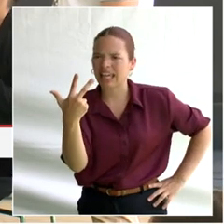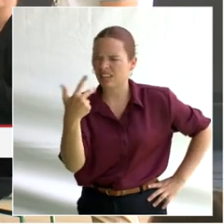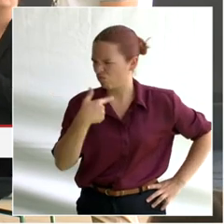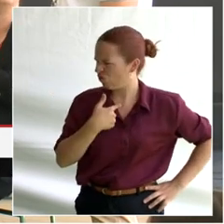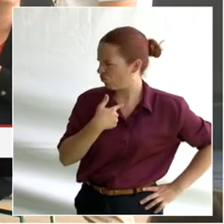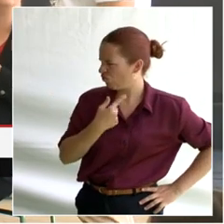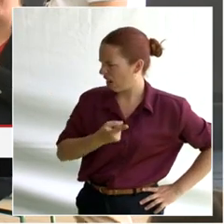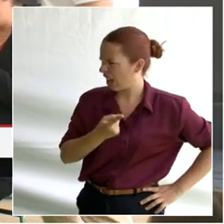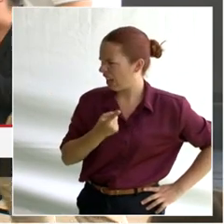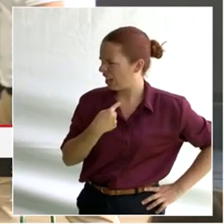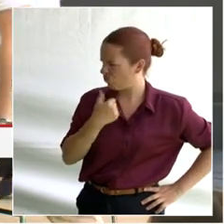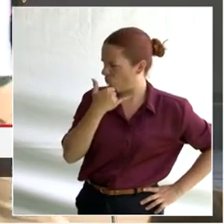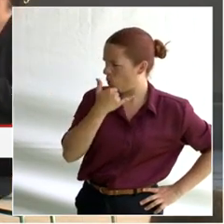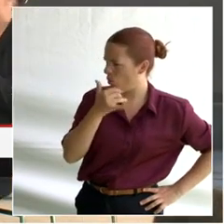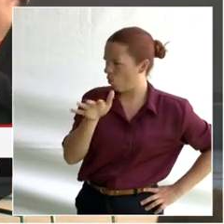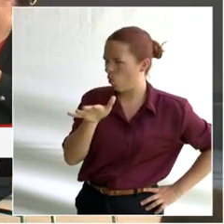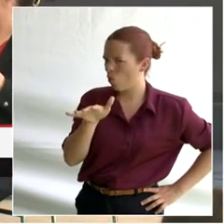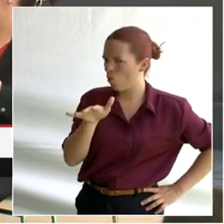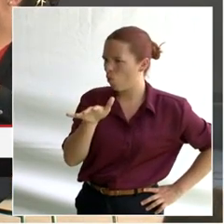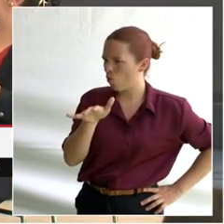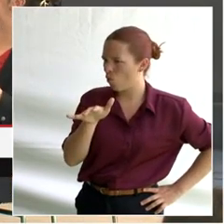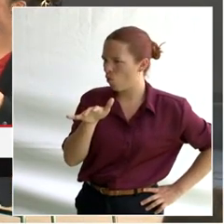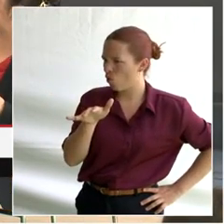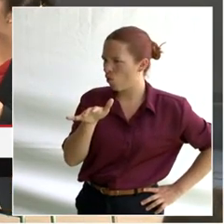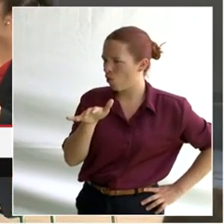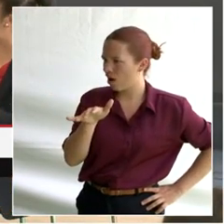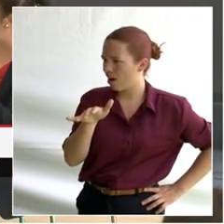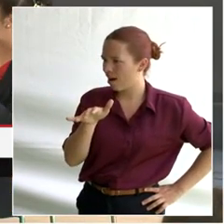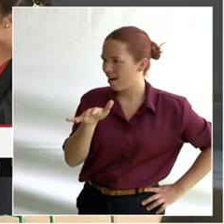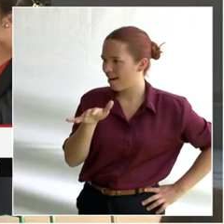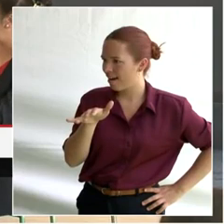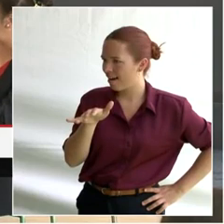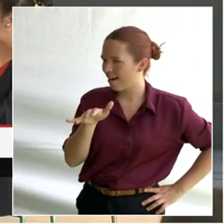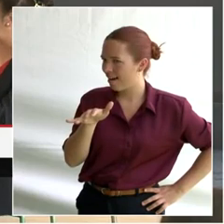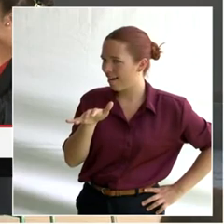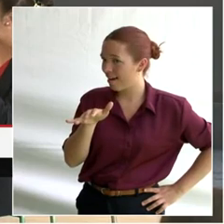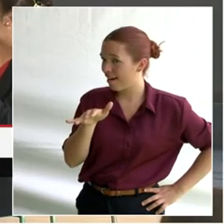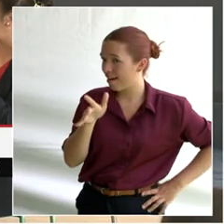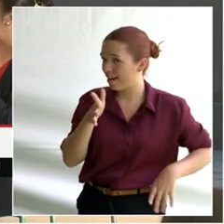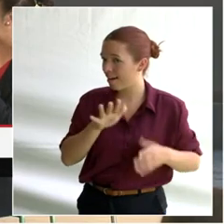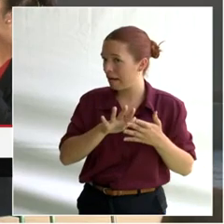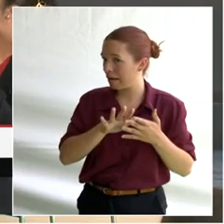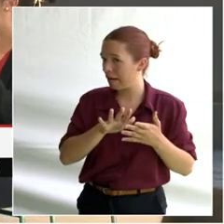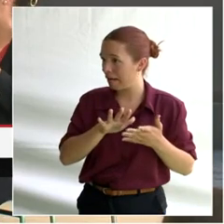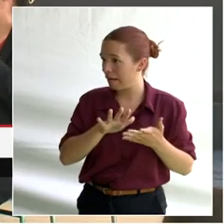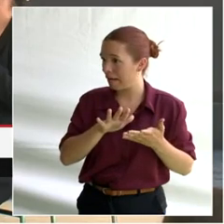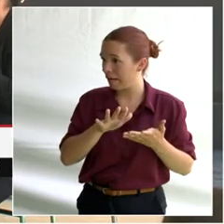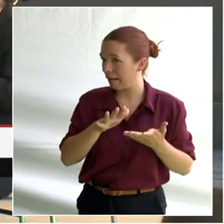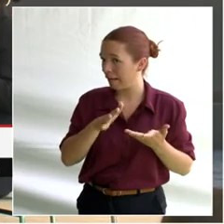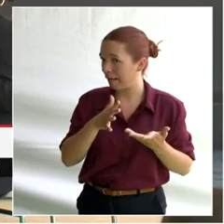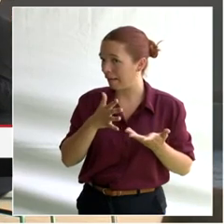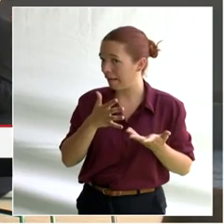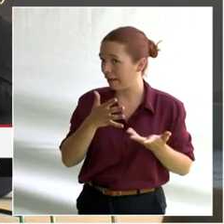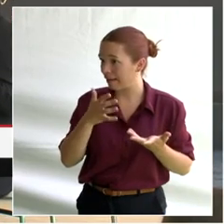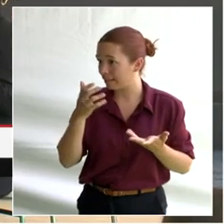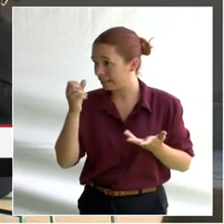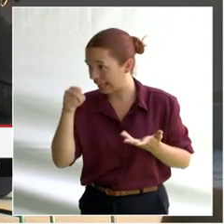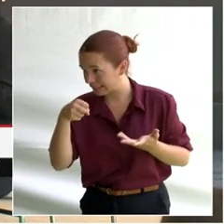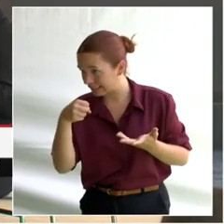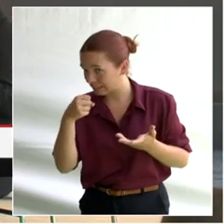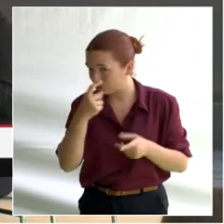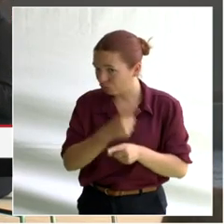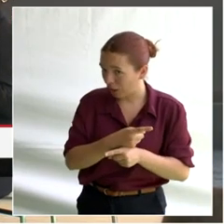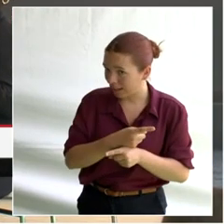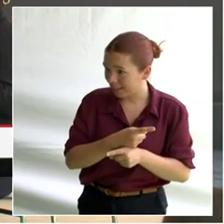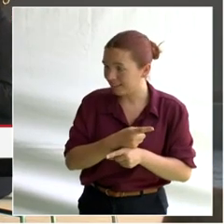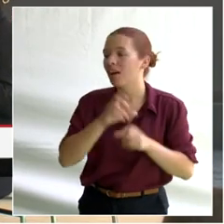Roberta? Yes? Yeah. Okay, and you ready for the next chip?